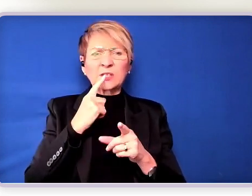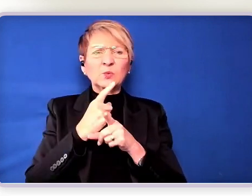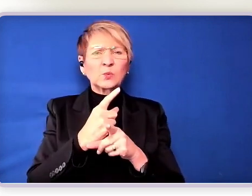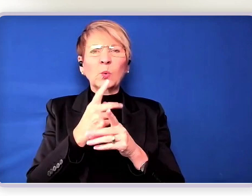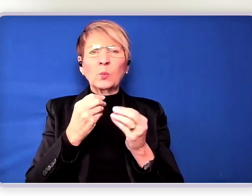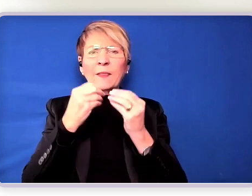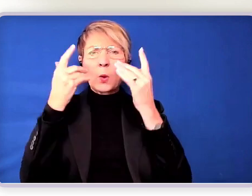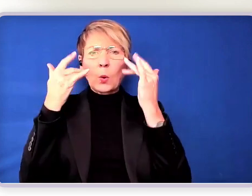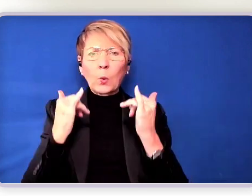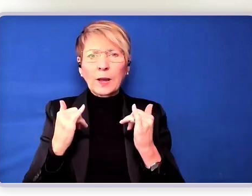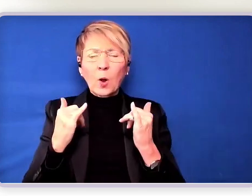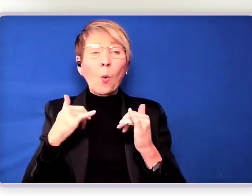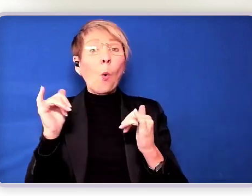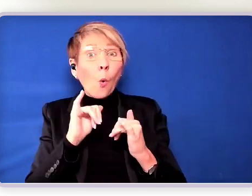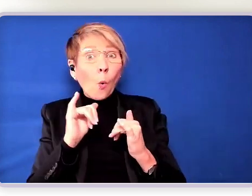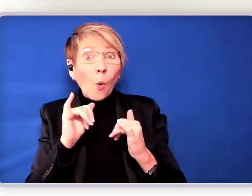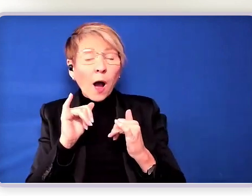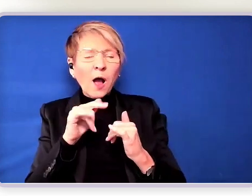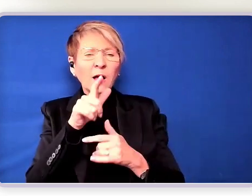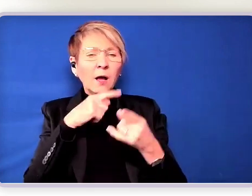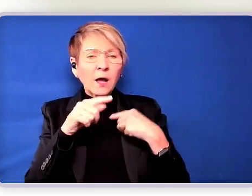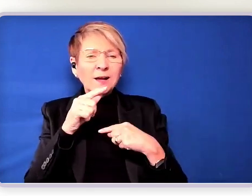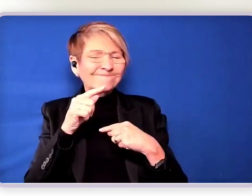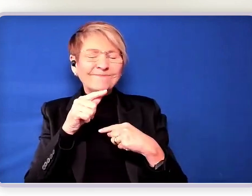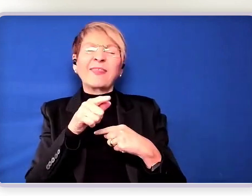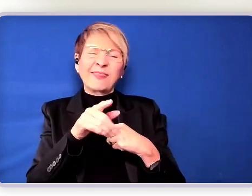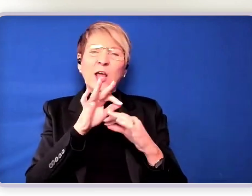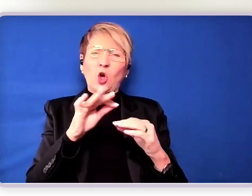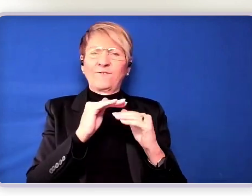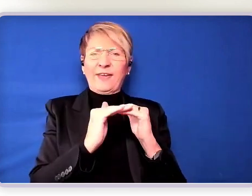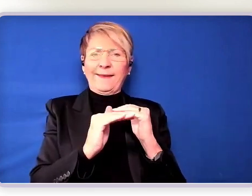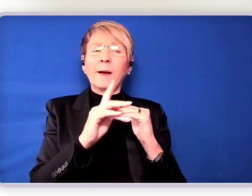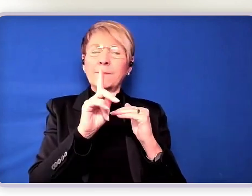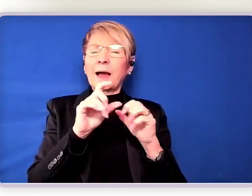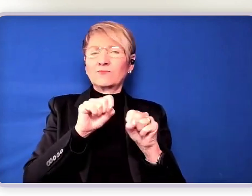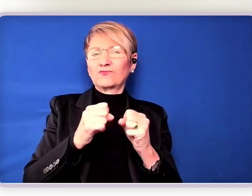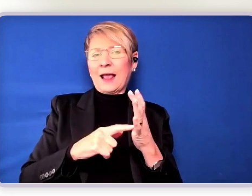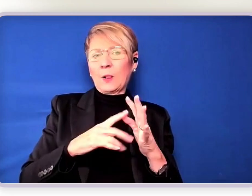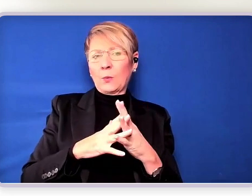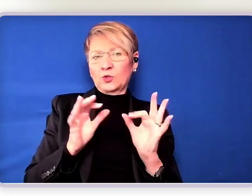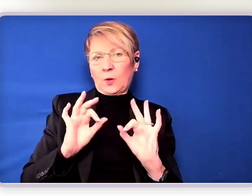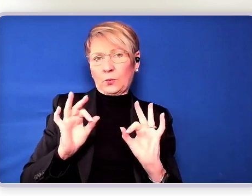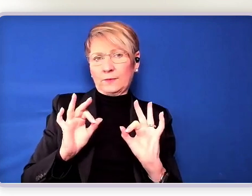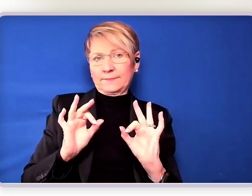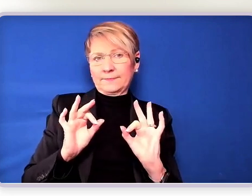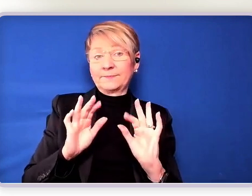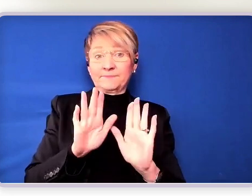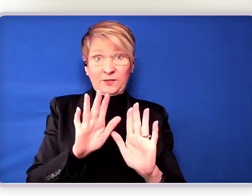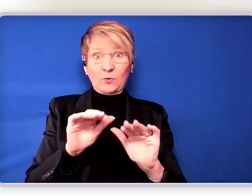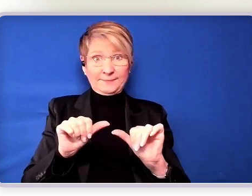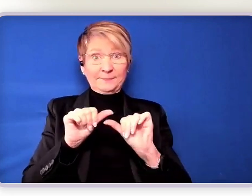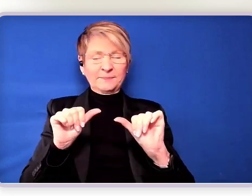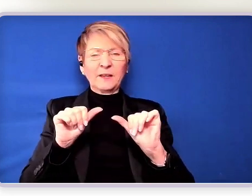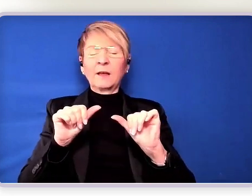I'm just going to talk about the very basics, because this topic is huge, and the laws are